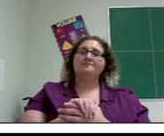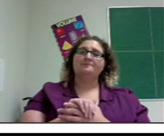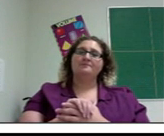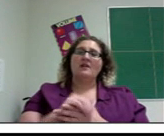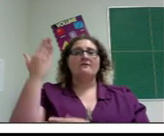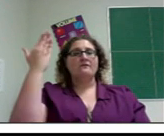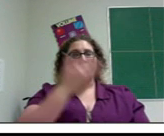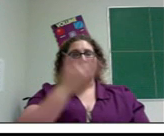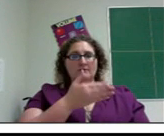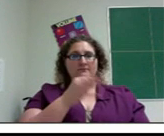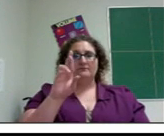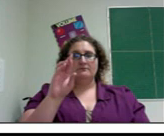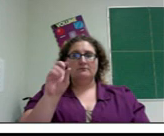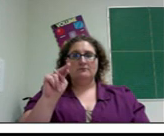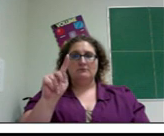front,